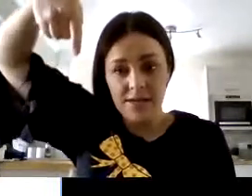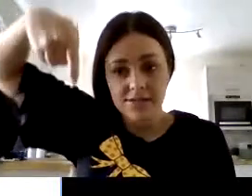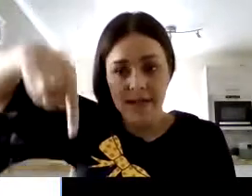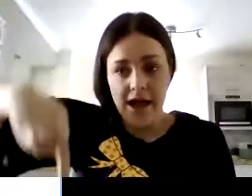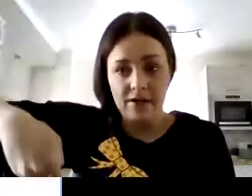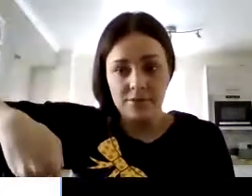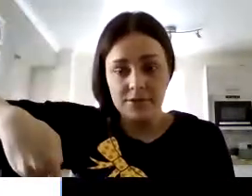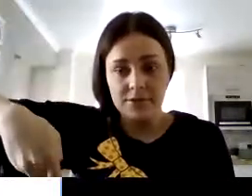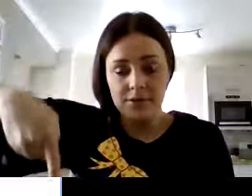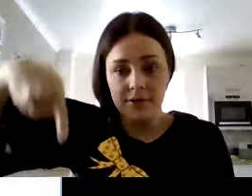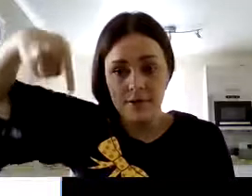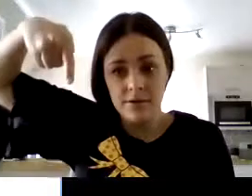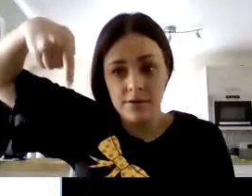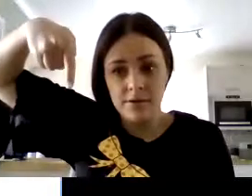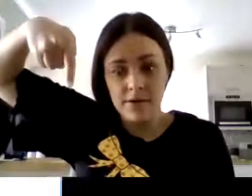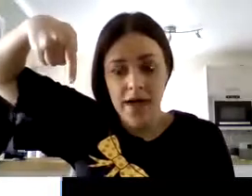Ready? Down.